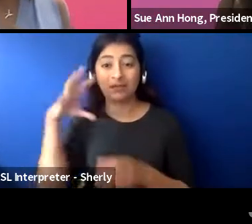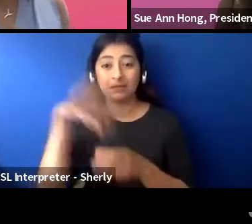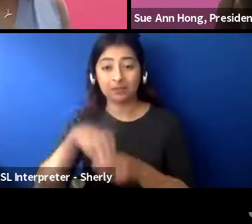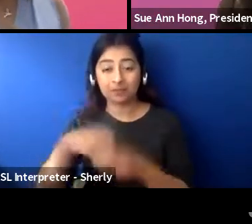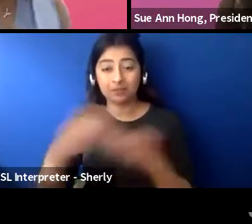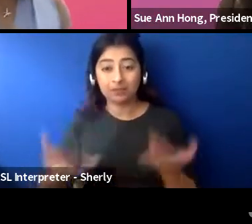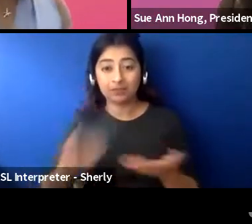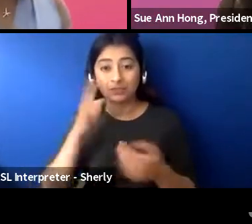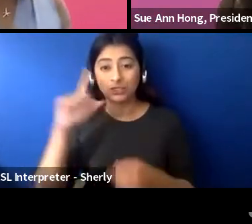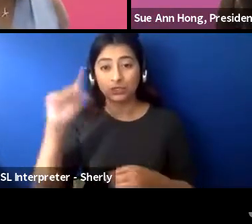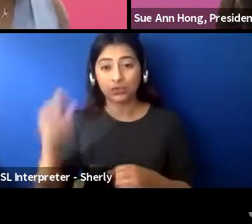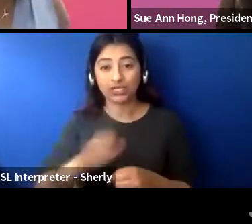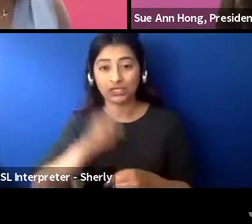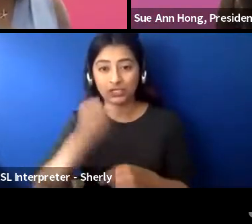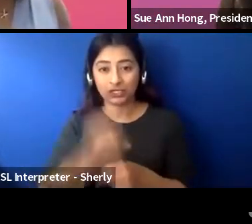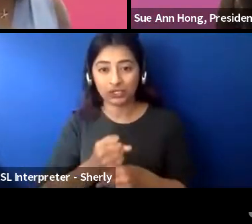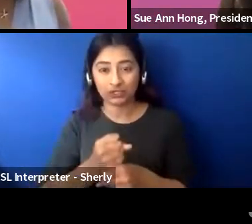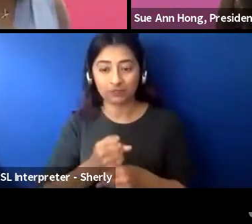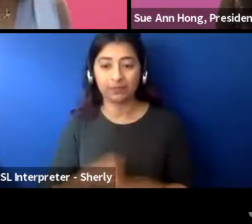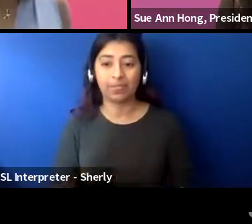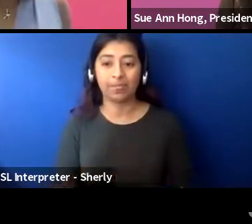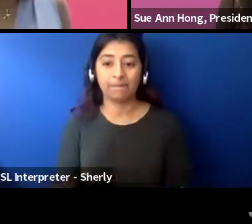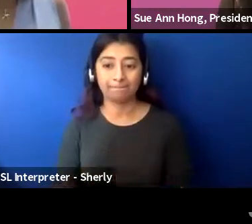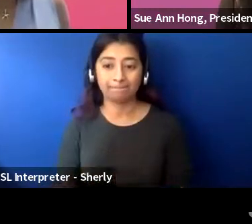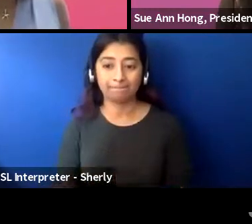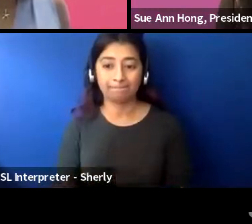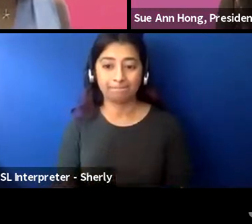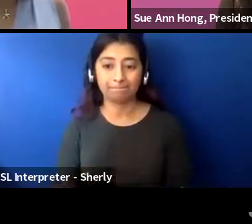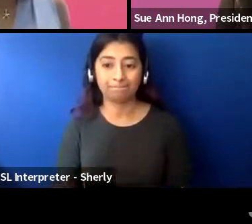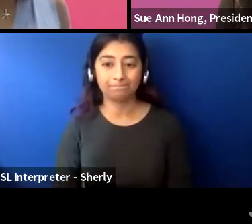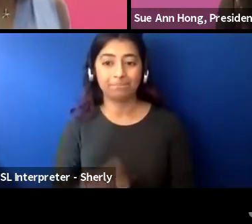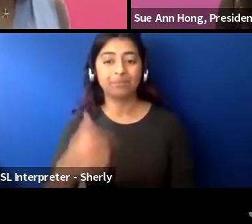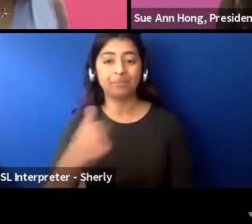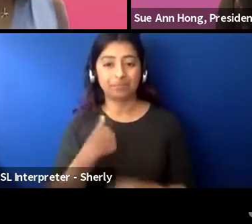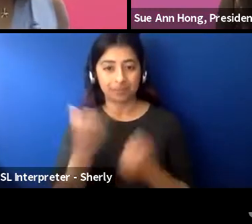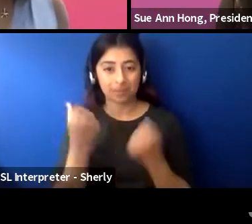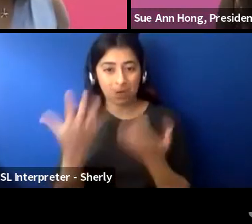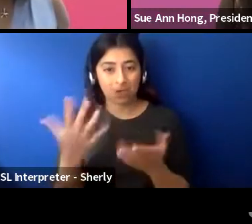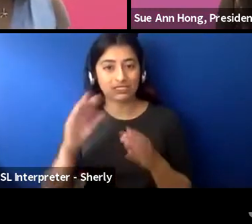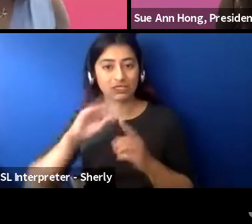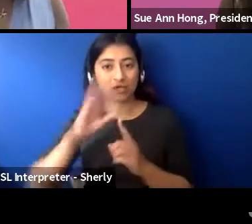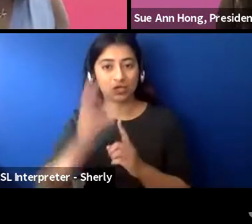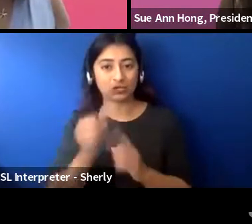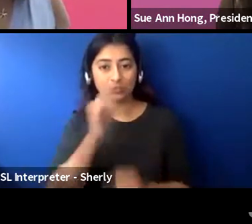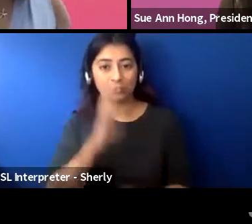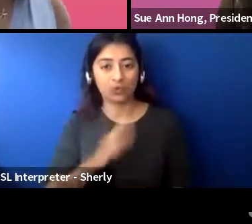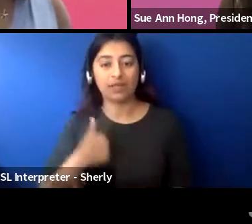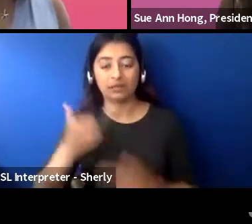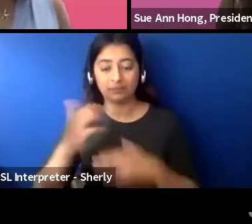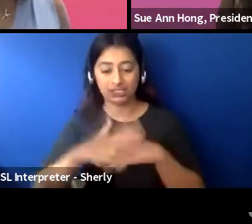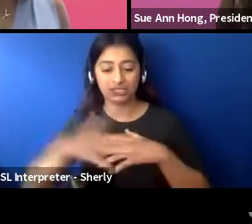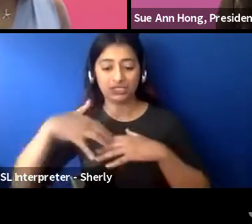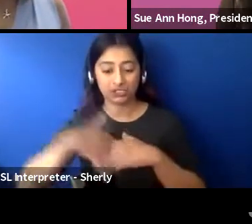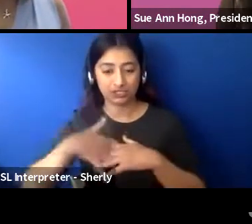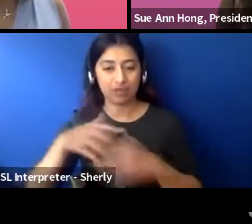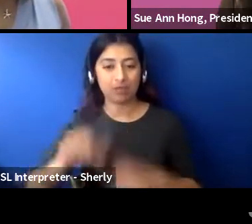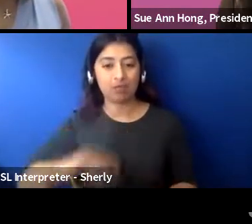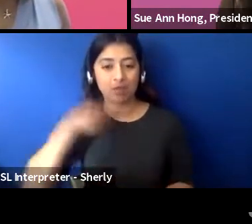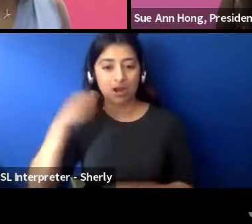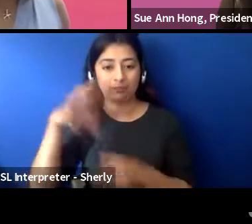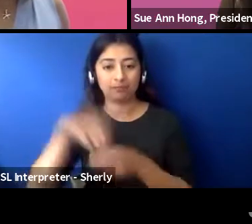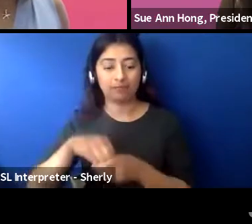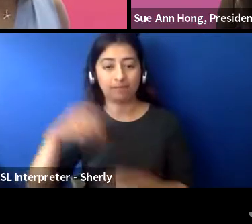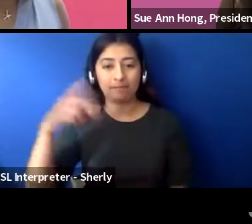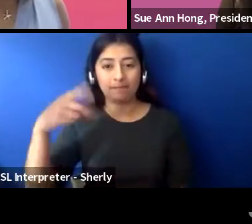years. But personally, I am a multicultural woman. I am Indigenous, a proud member of the